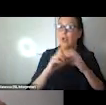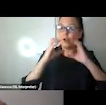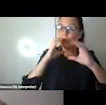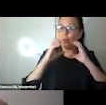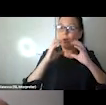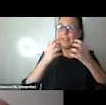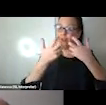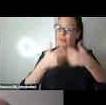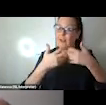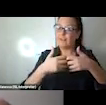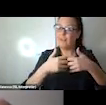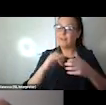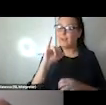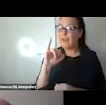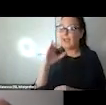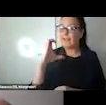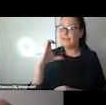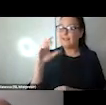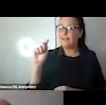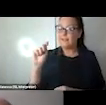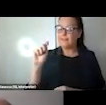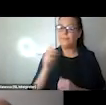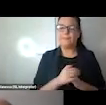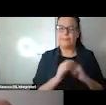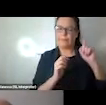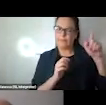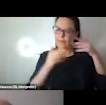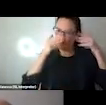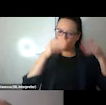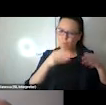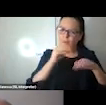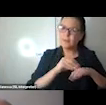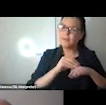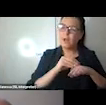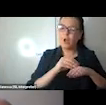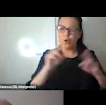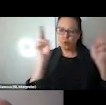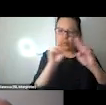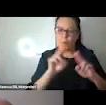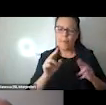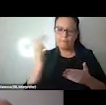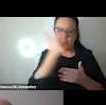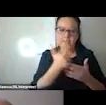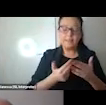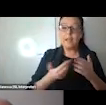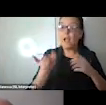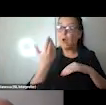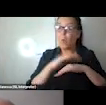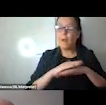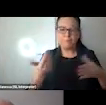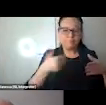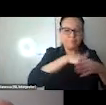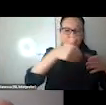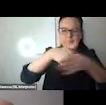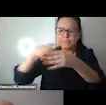ICT. The Centre's focus is on infusing universal design into education curricula at all